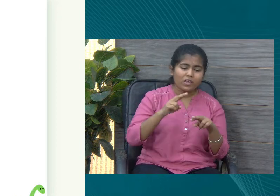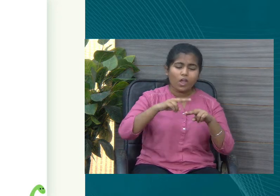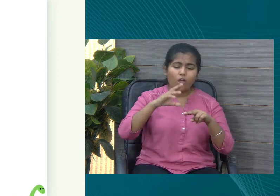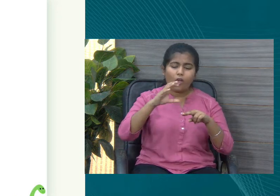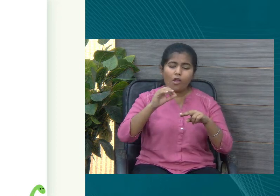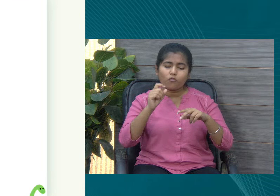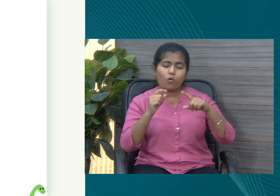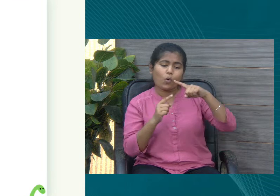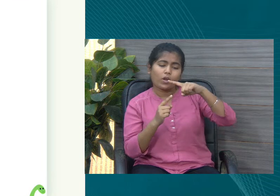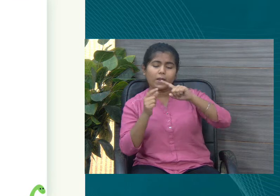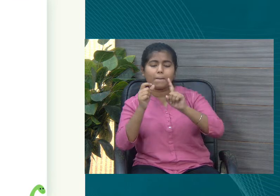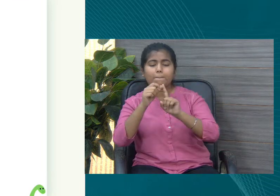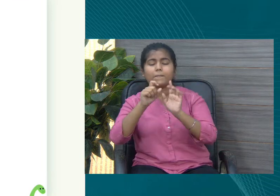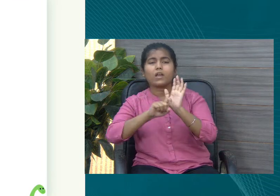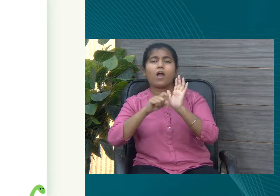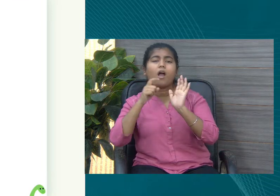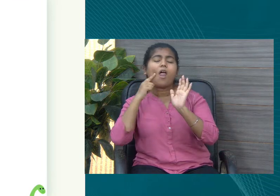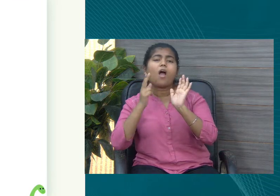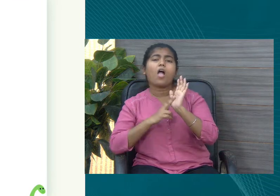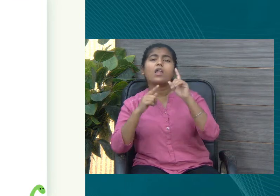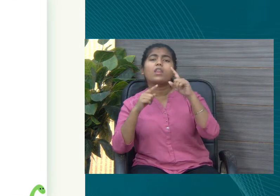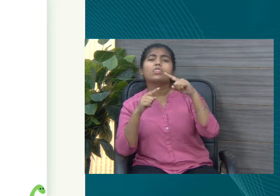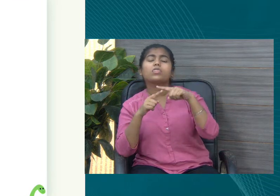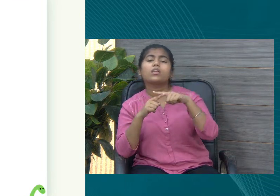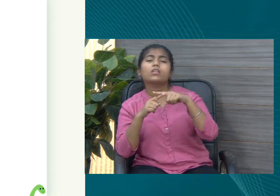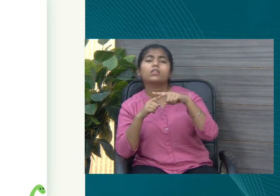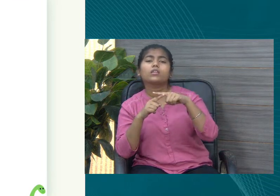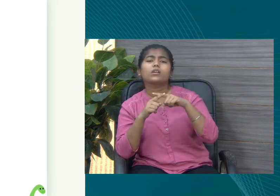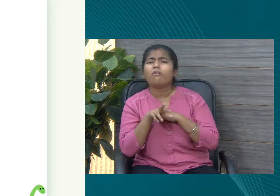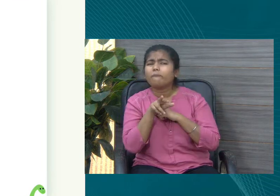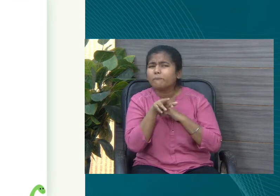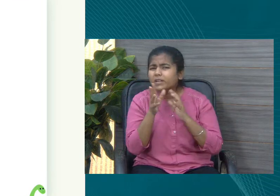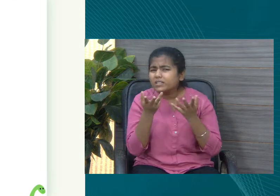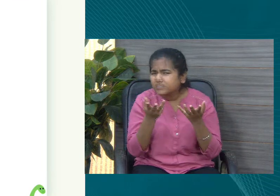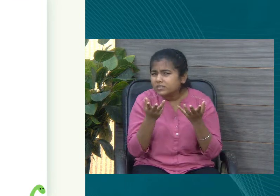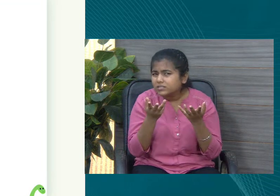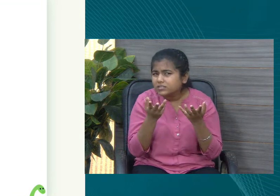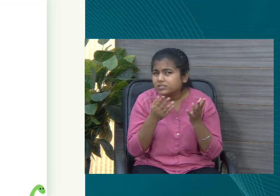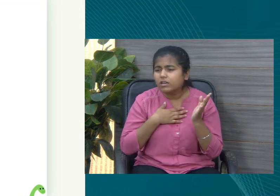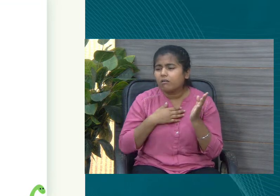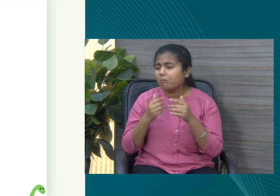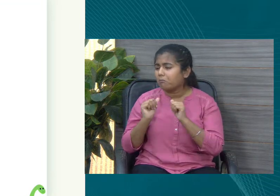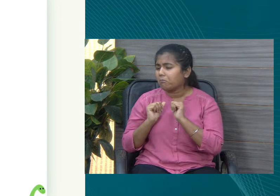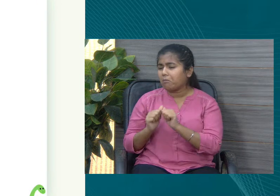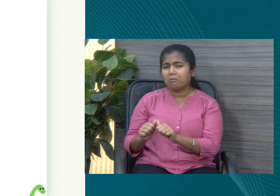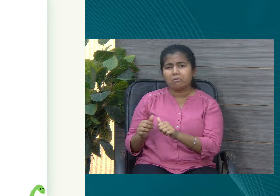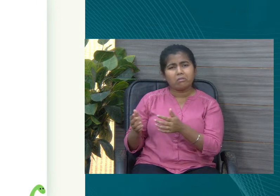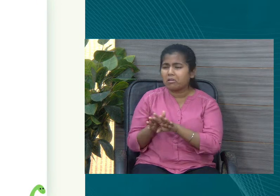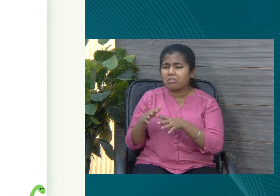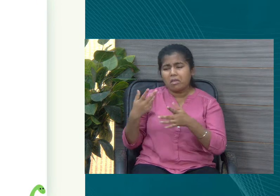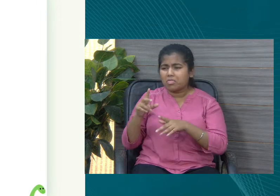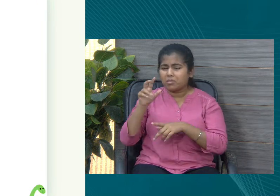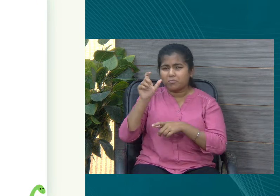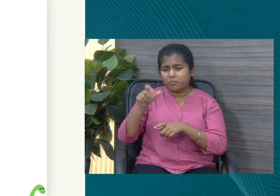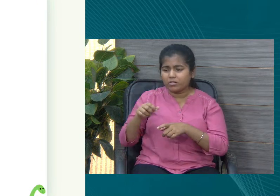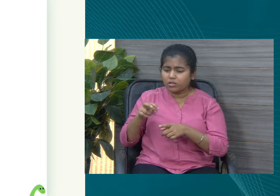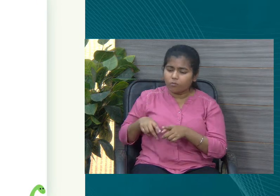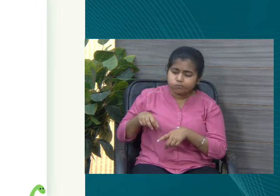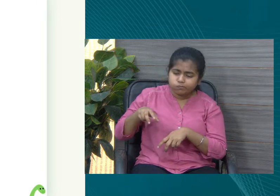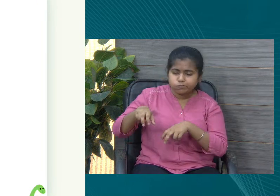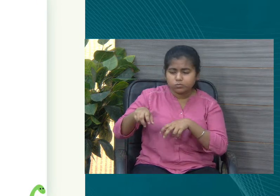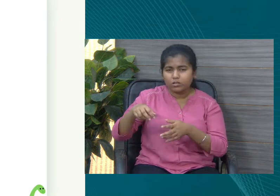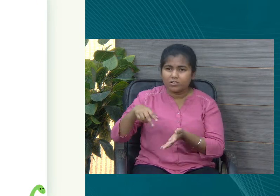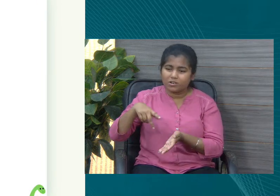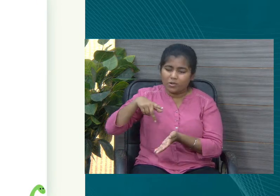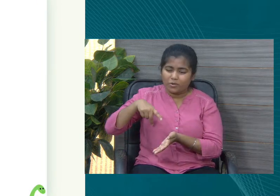footprint? What do you think is a footprint? Ma'am, it is a print of foot. If someone is walking, like you earlier said,